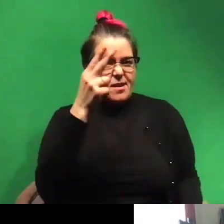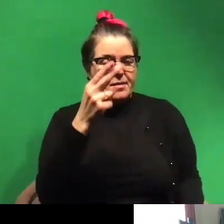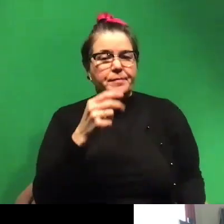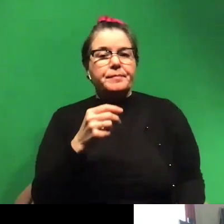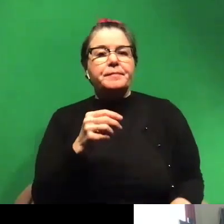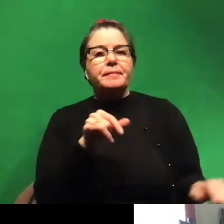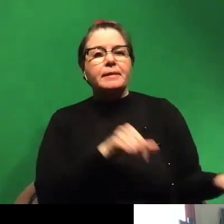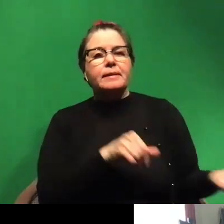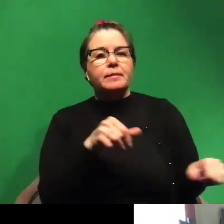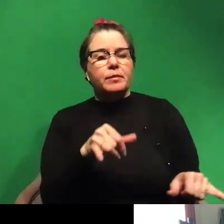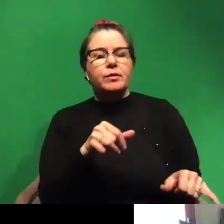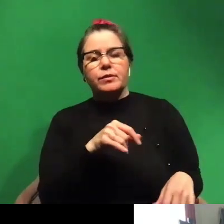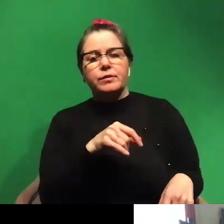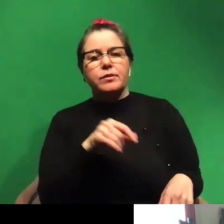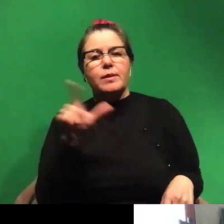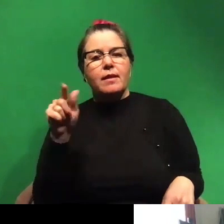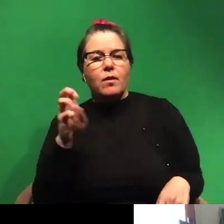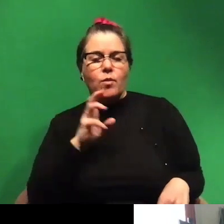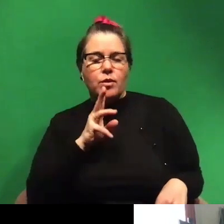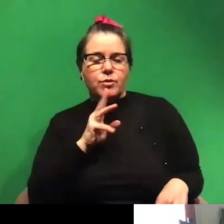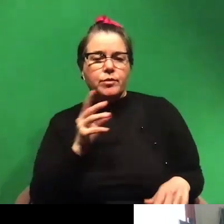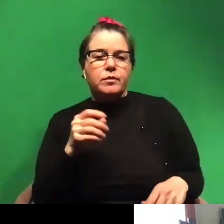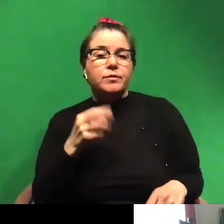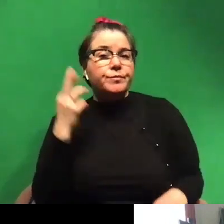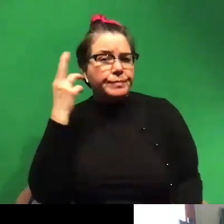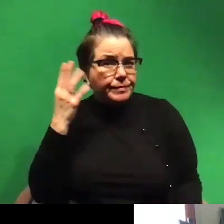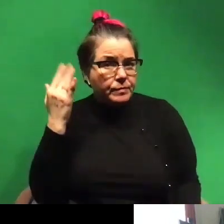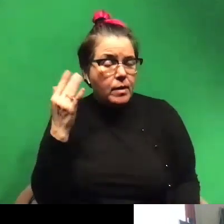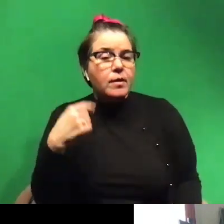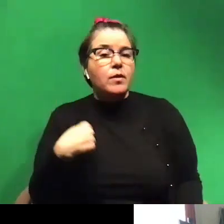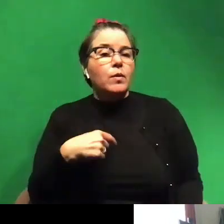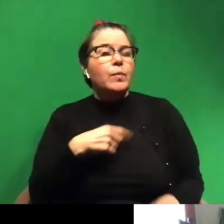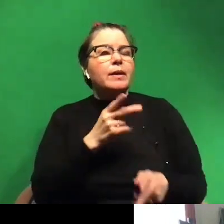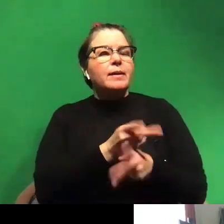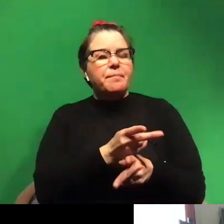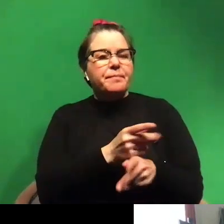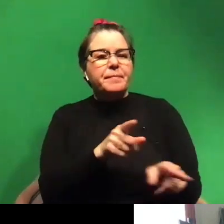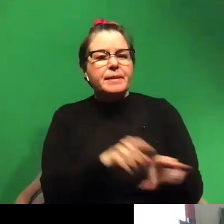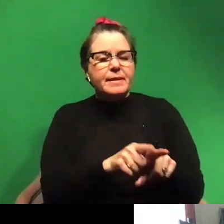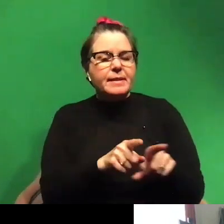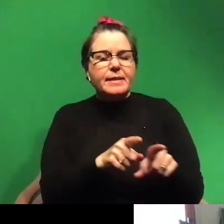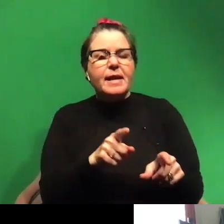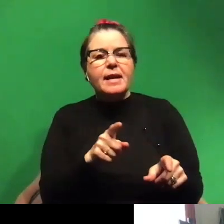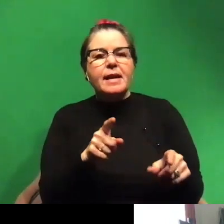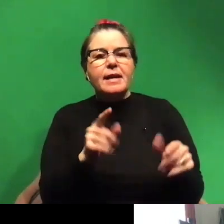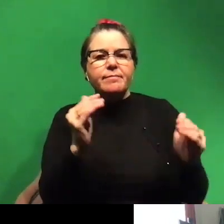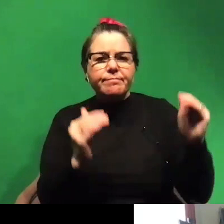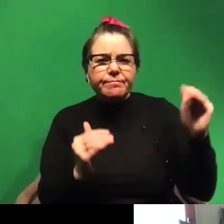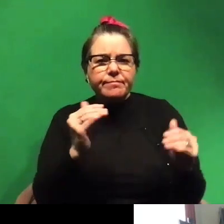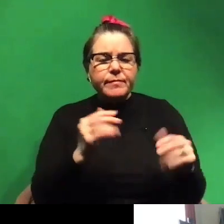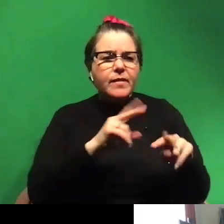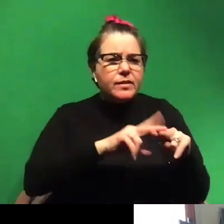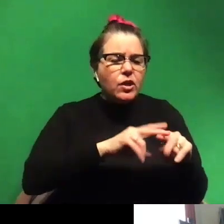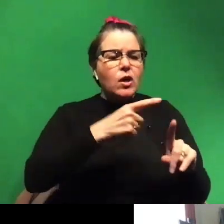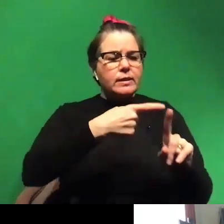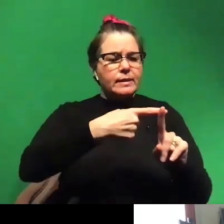similar to the lake. And the reason for that is that we keep the same concentration of salt and the same